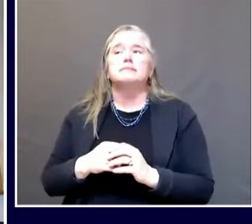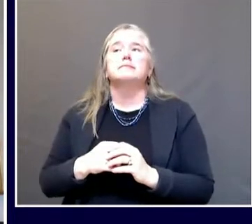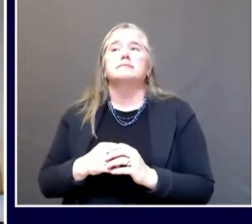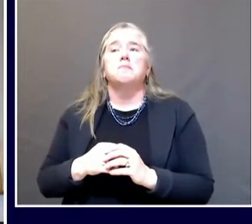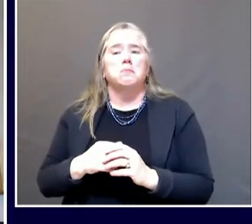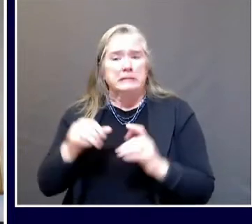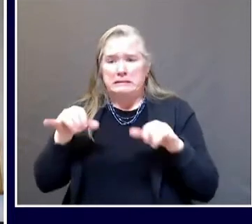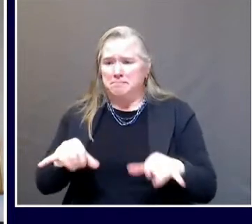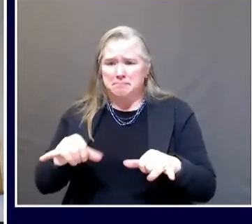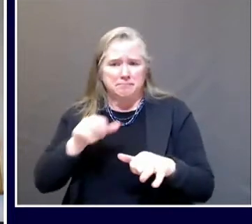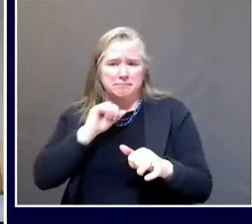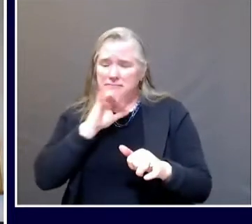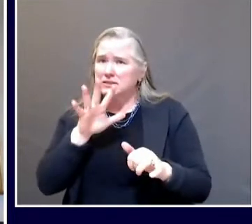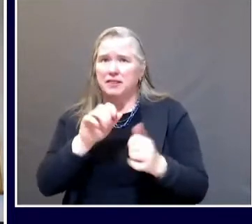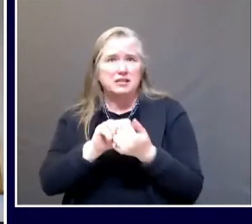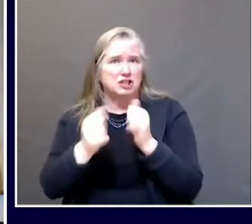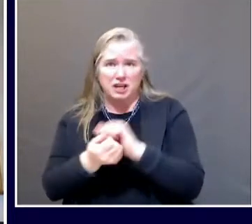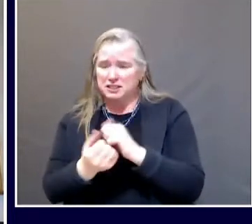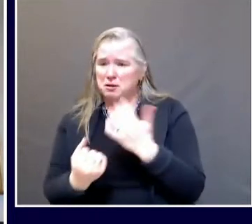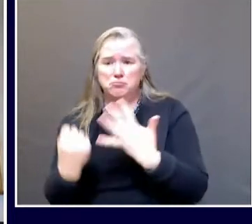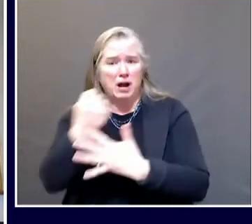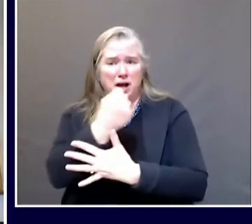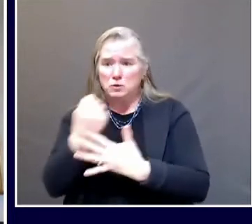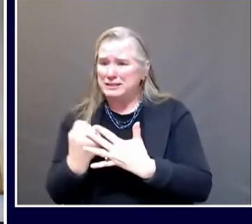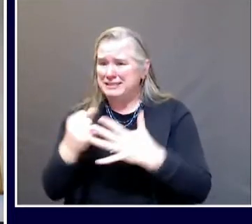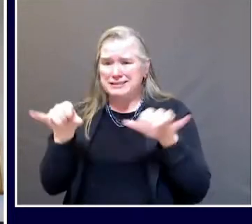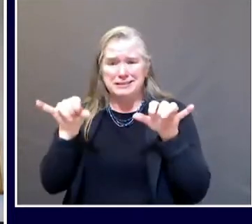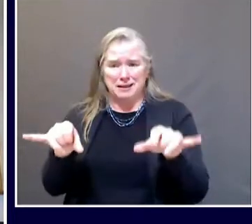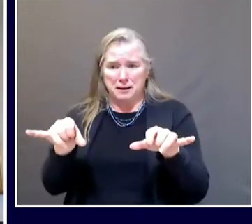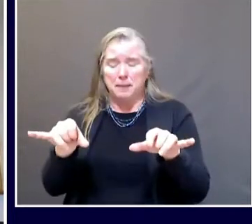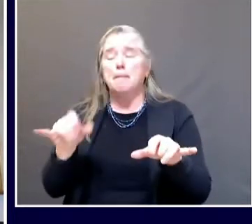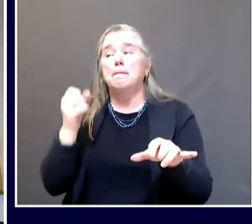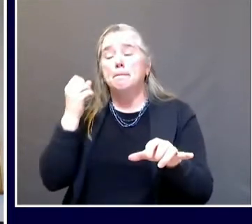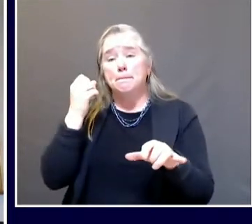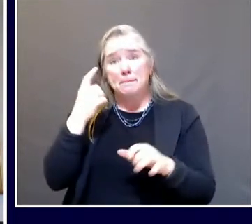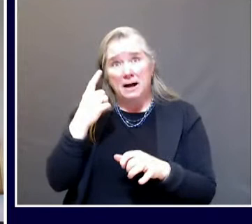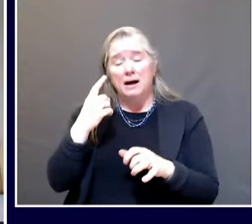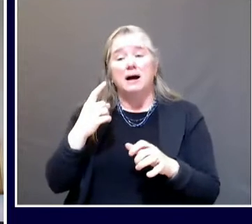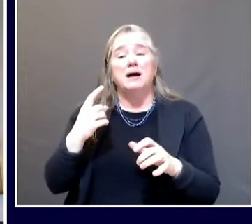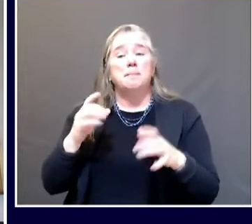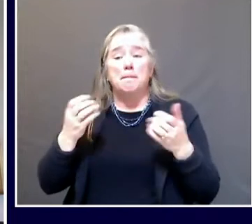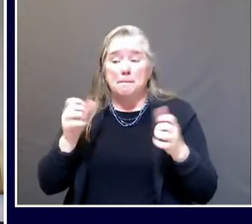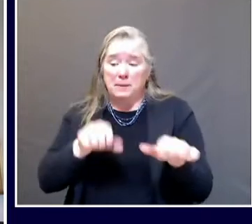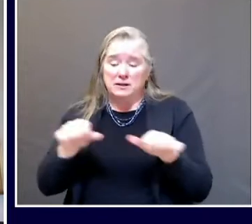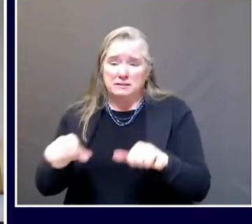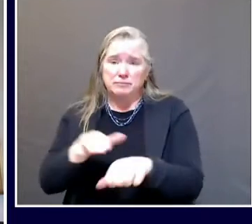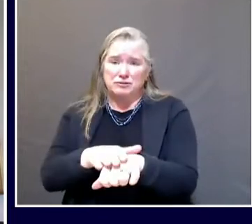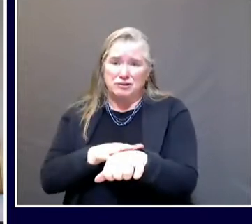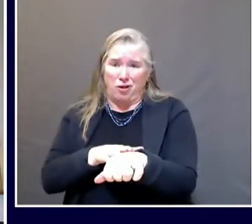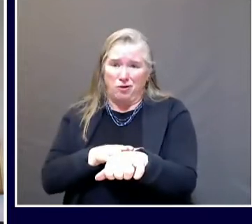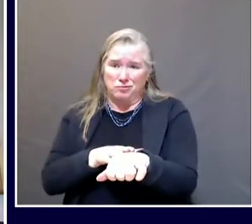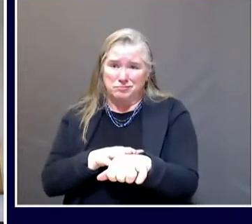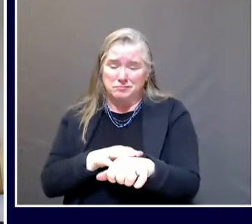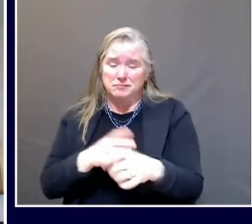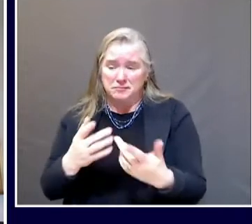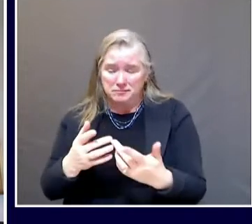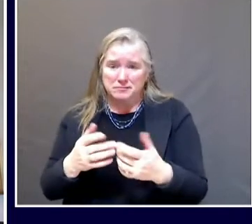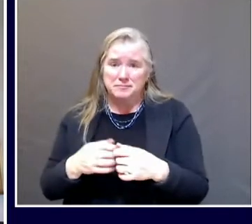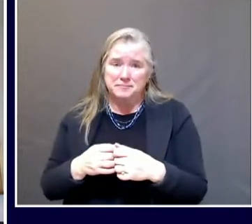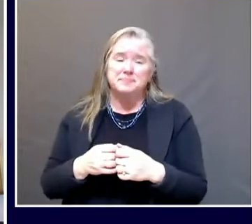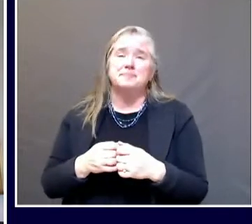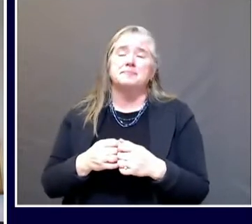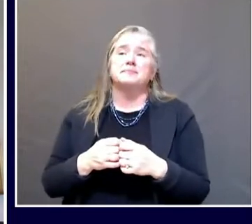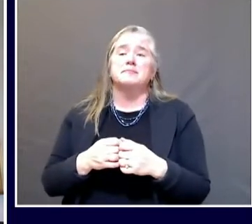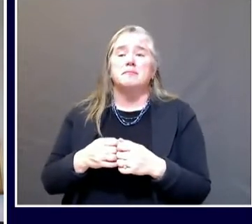your vaccine. Again, we are working to find out additional information around what this may mean for states,